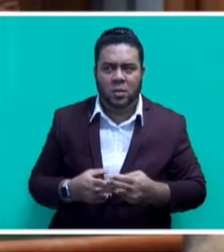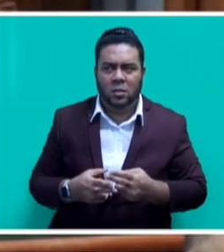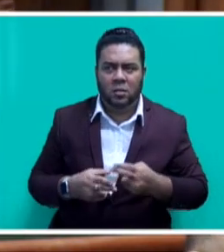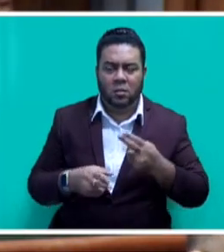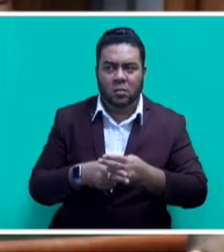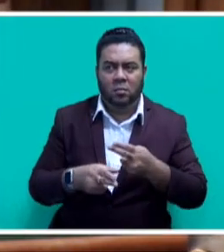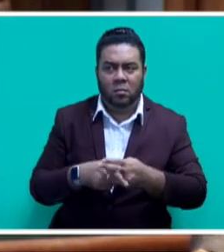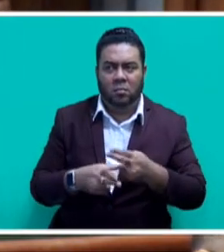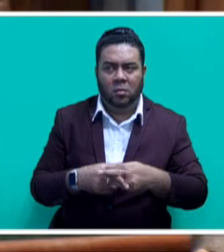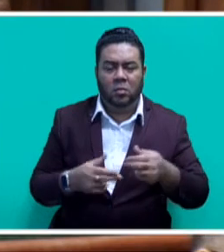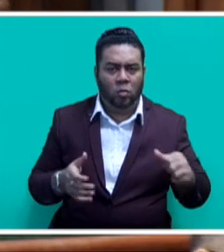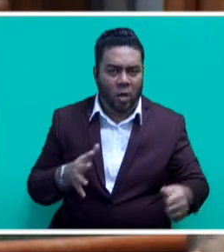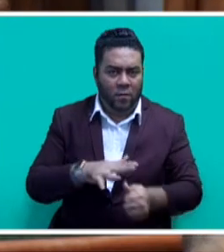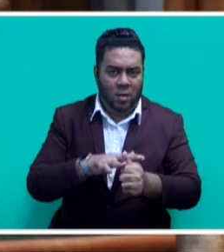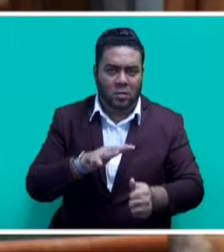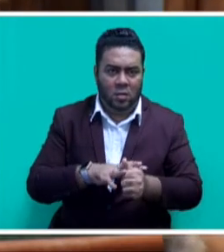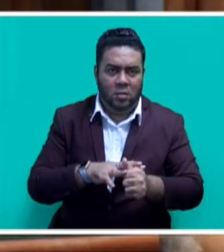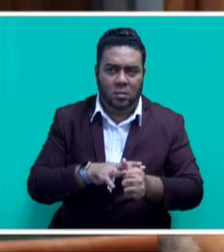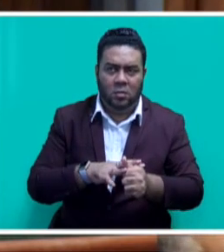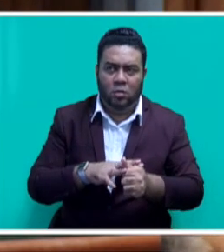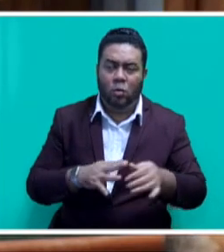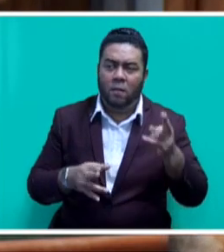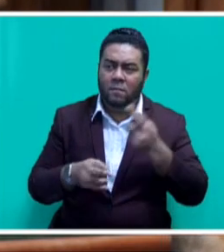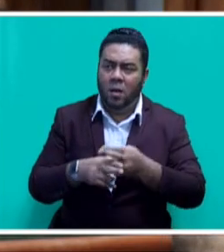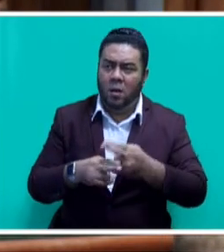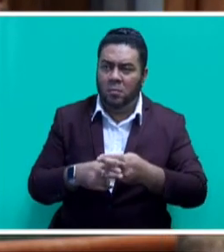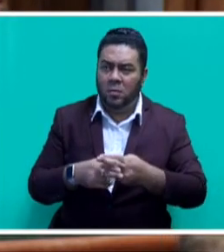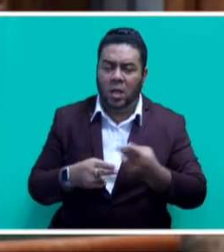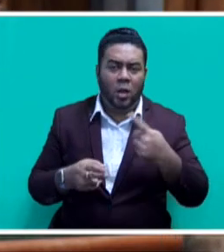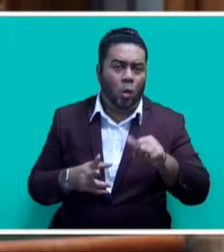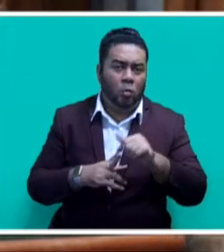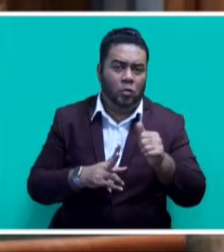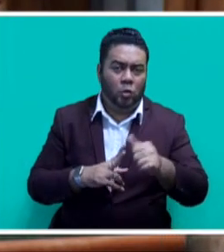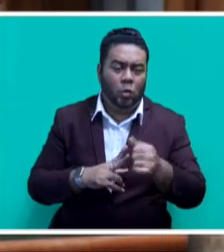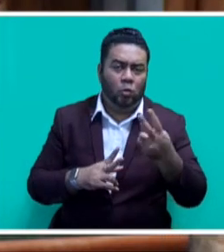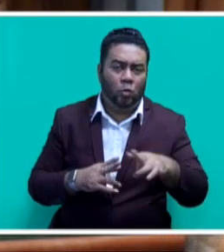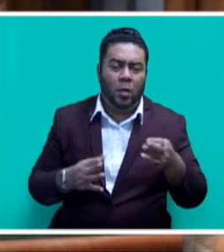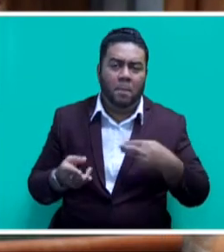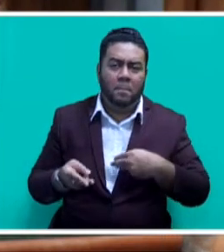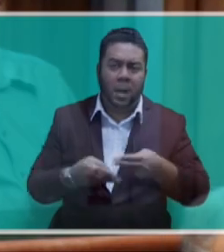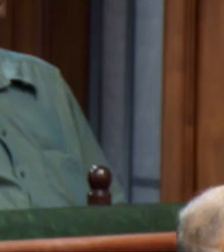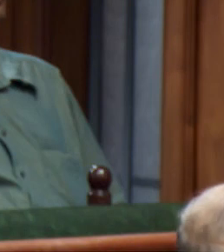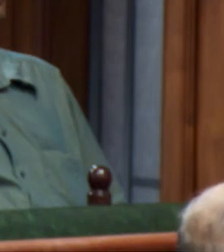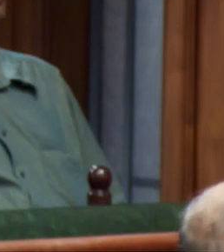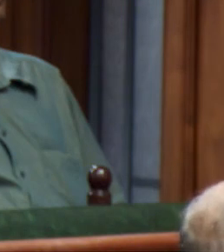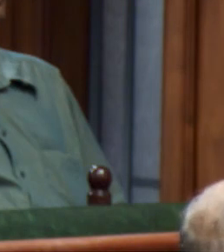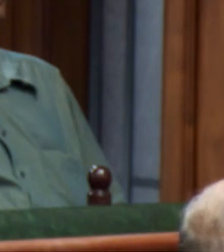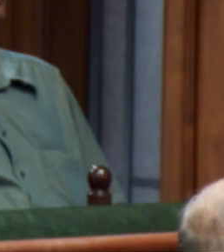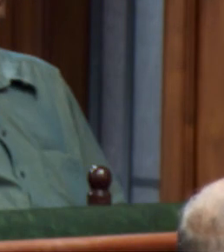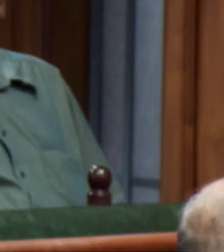farmers to have access to their farms and also to the markets.